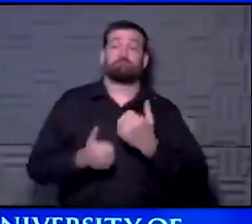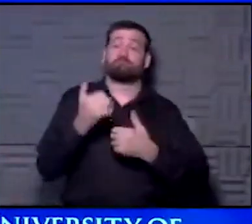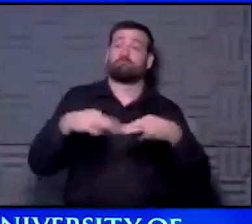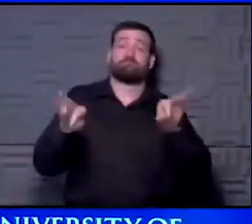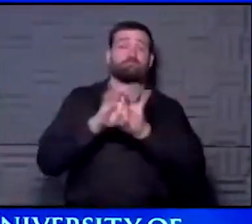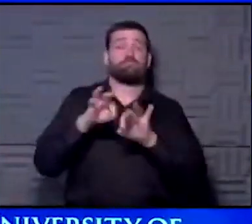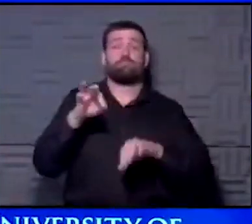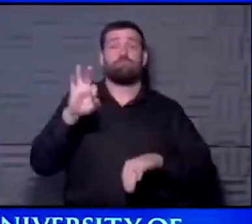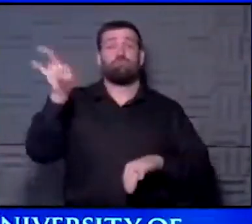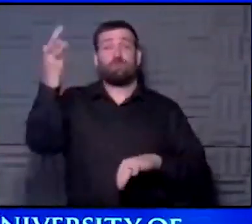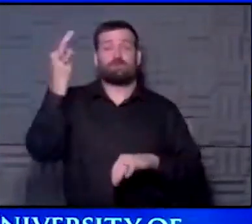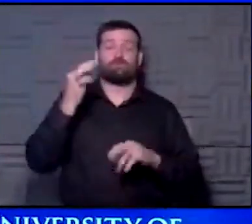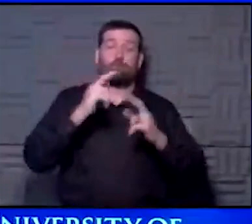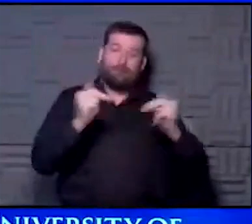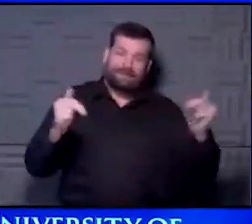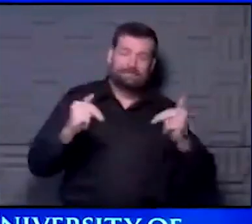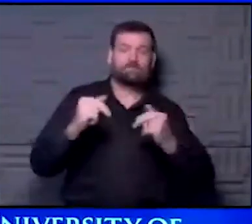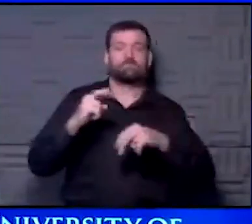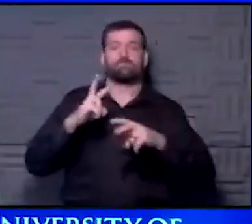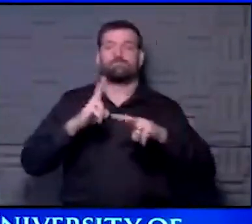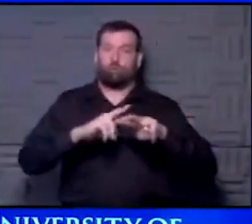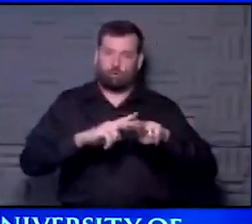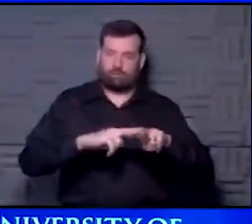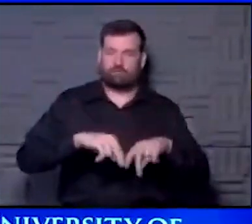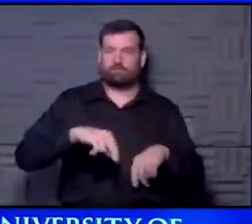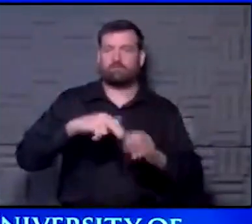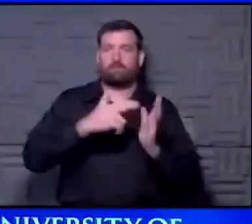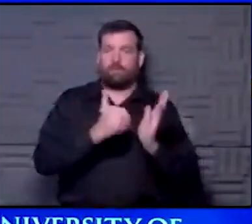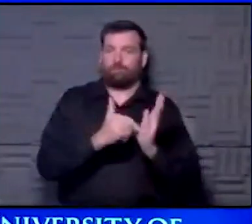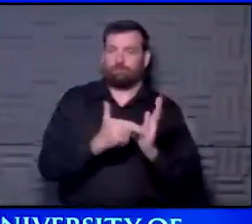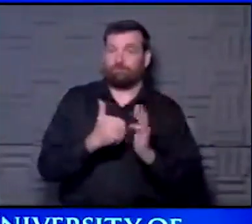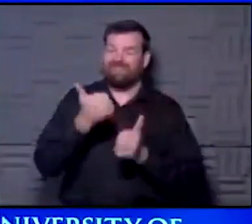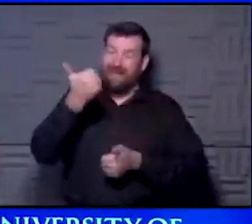in French food were bacon, salt, and butter, and that almost